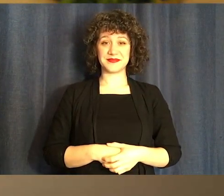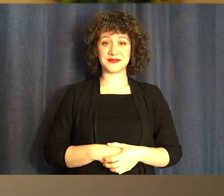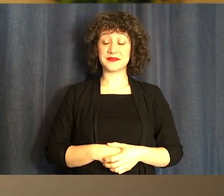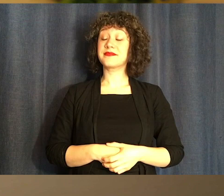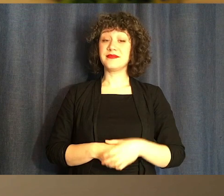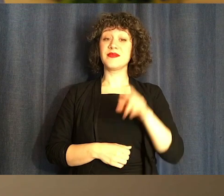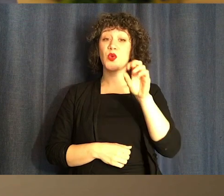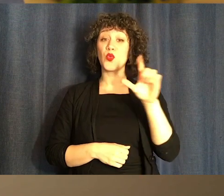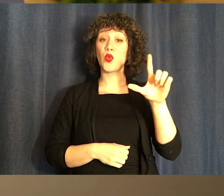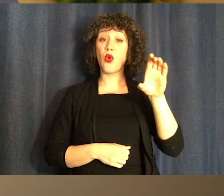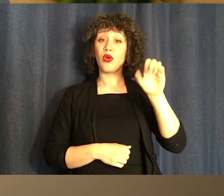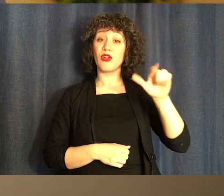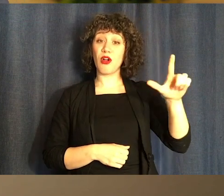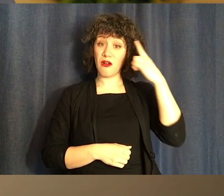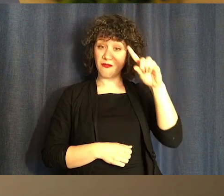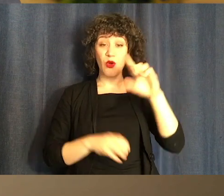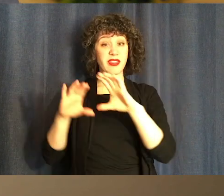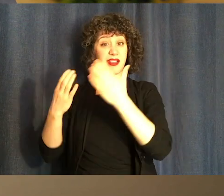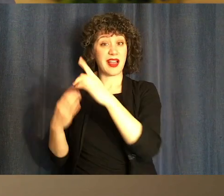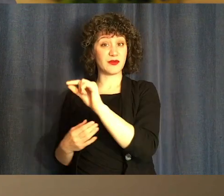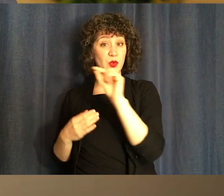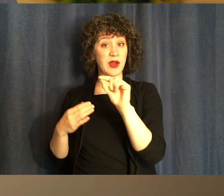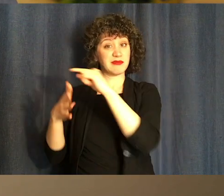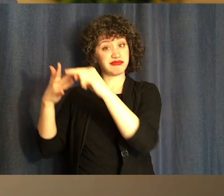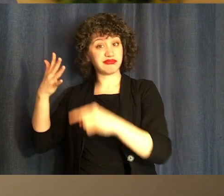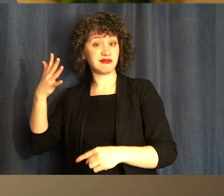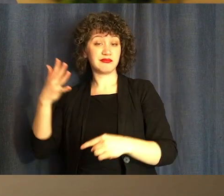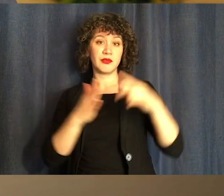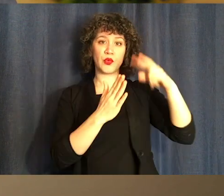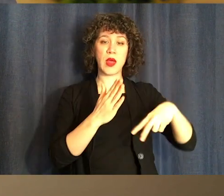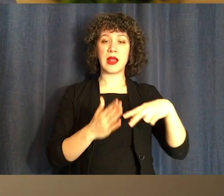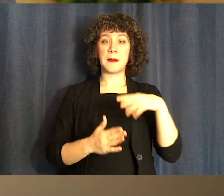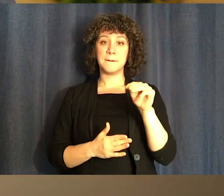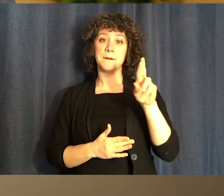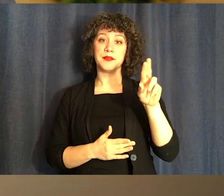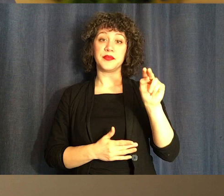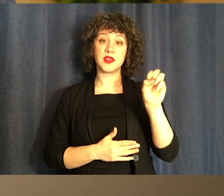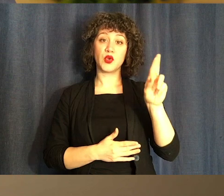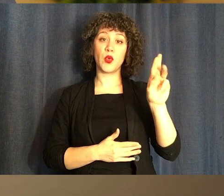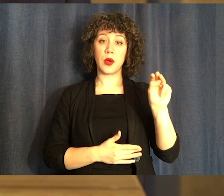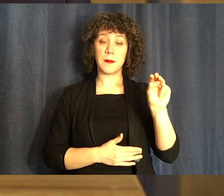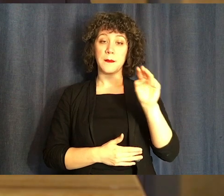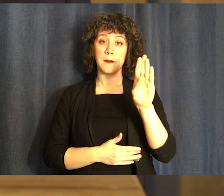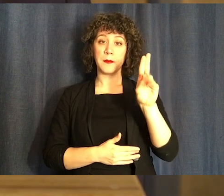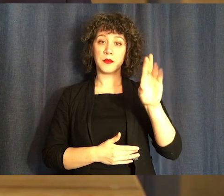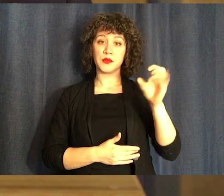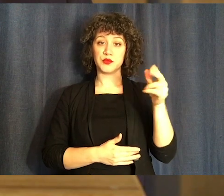The roll call for tonight's presentation of the class of 2020 will be read by Mr. Norm Burchard.